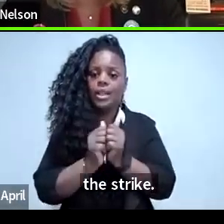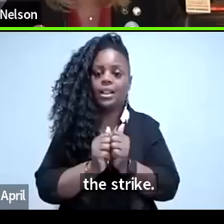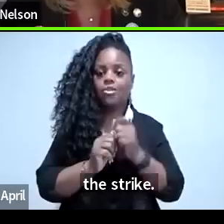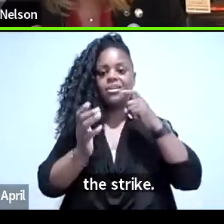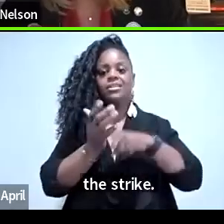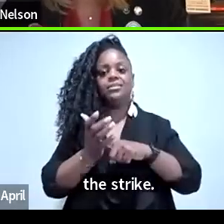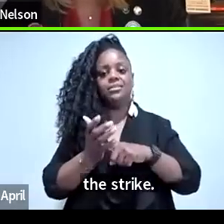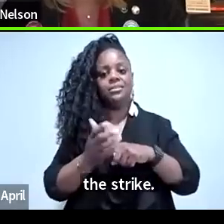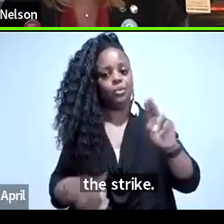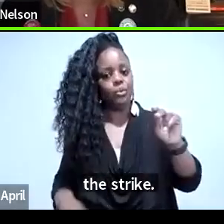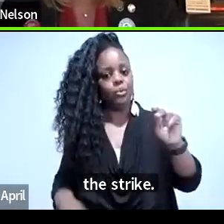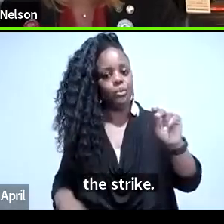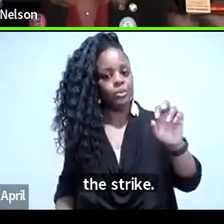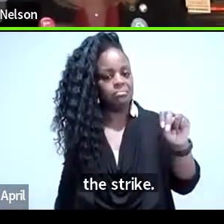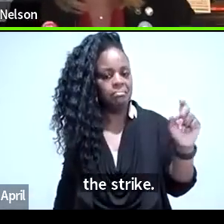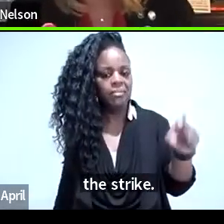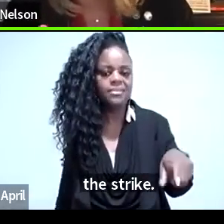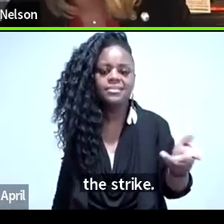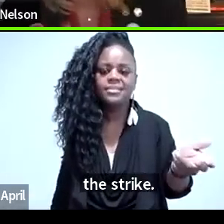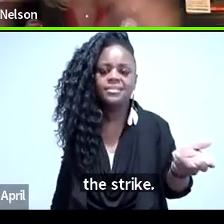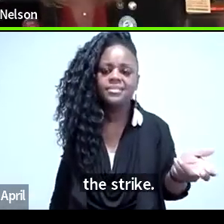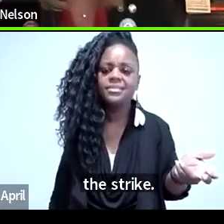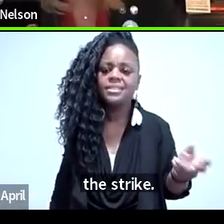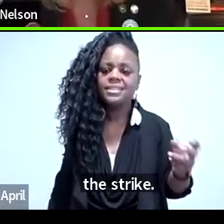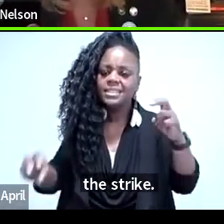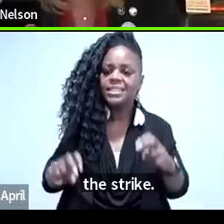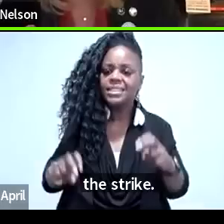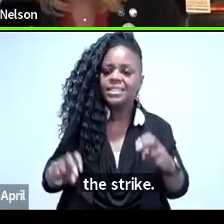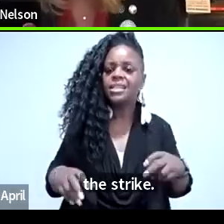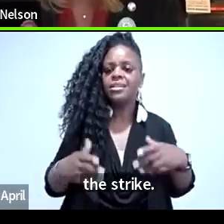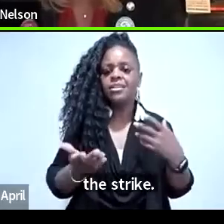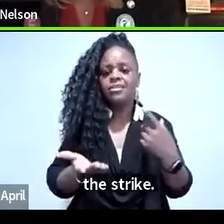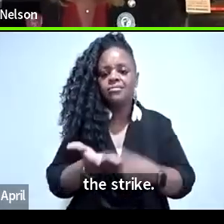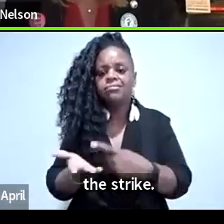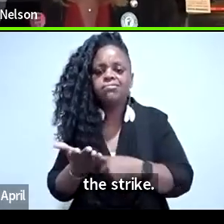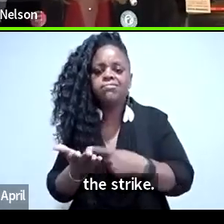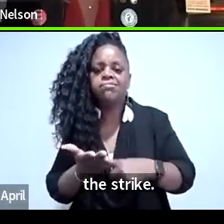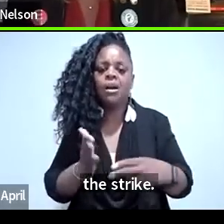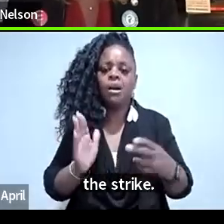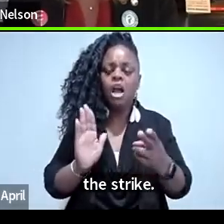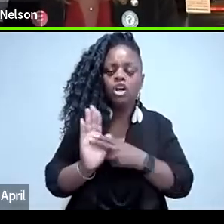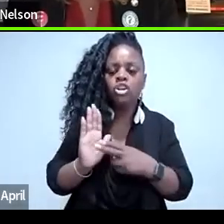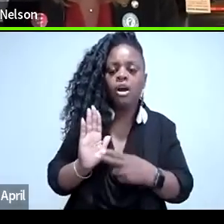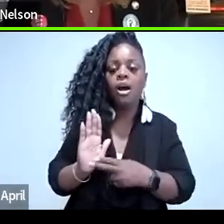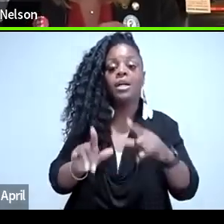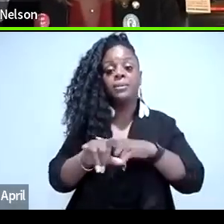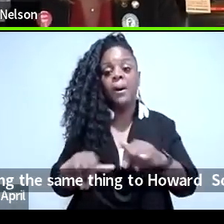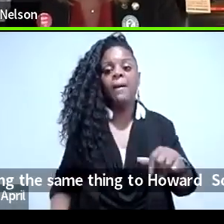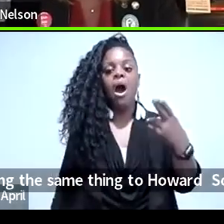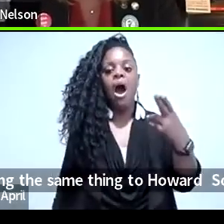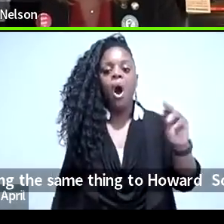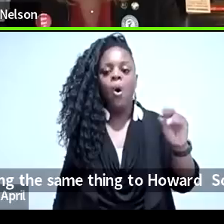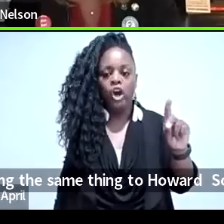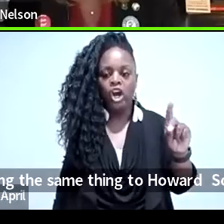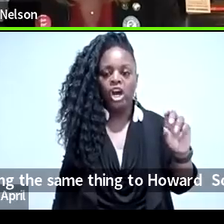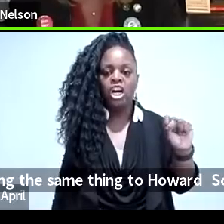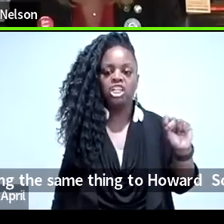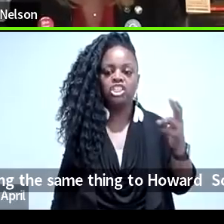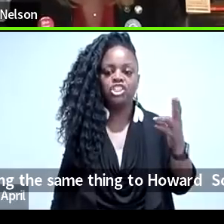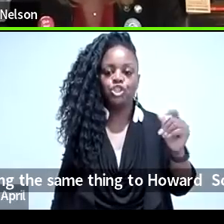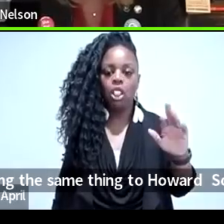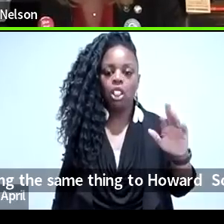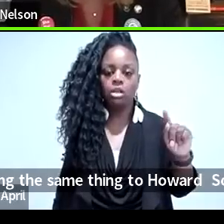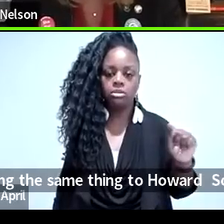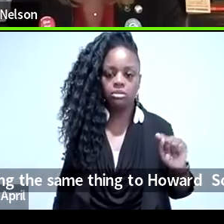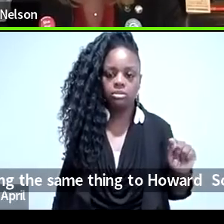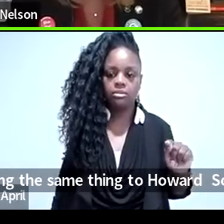to Howard Schultz. And so it goes every which way. But for us, what we can do is we can start in the workplace. We